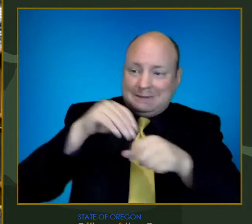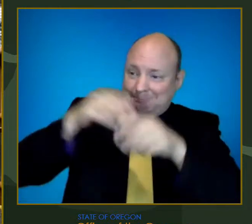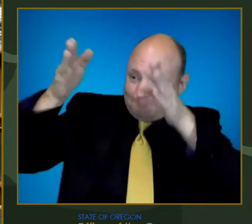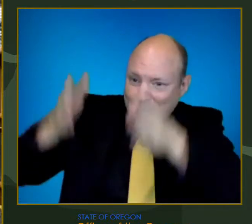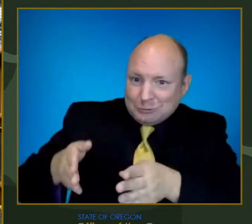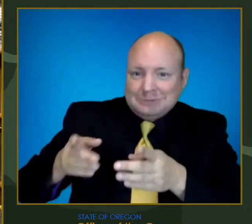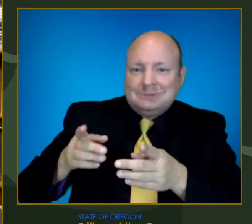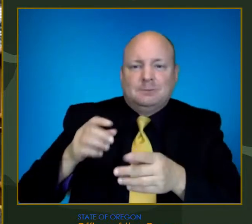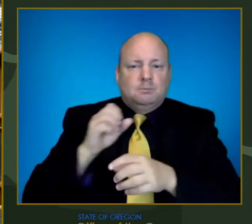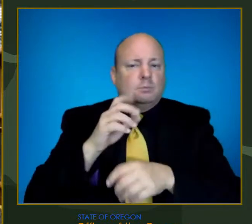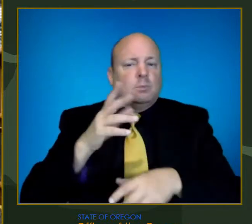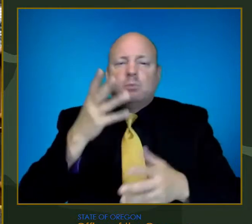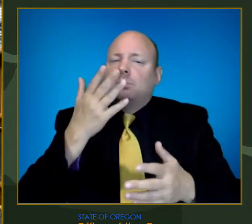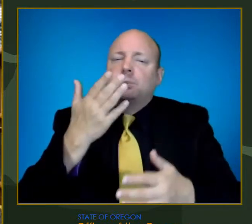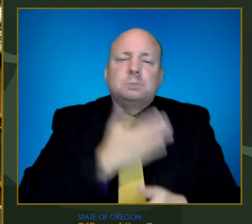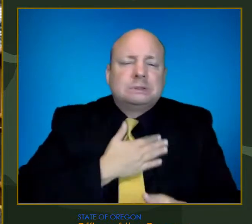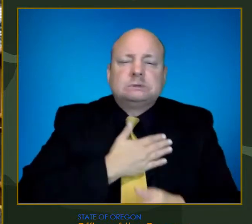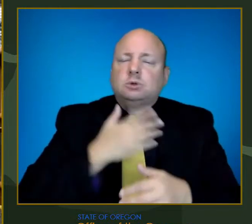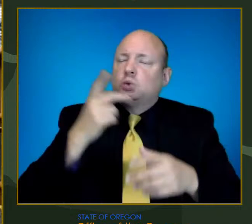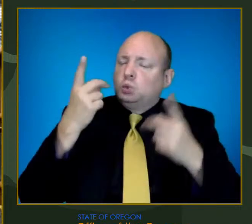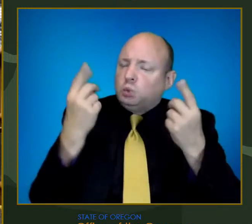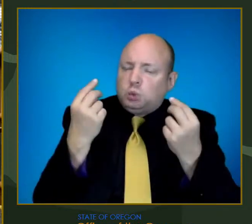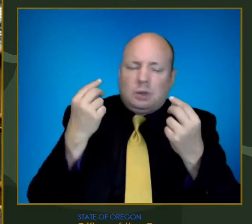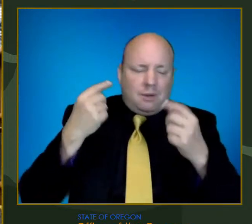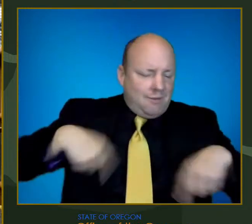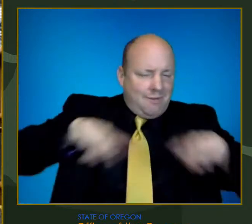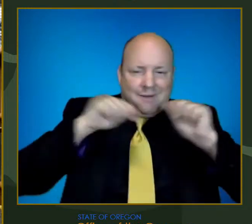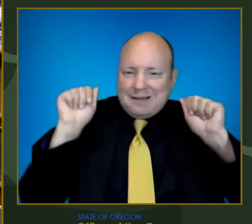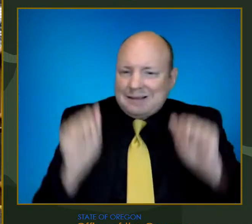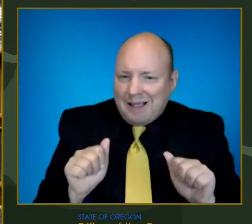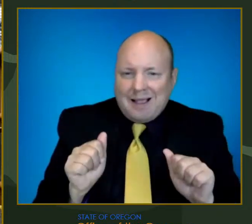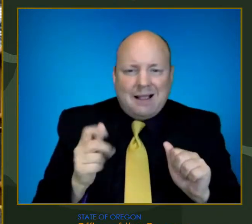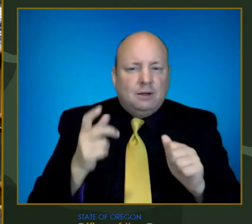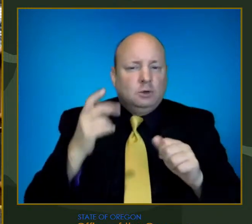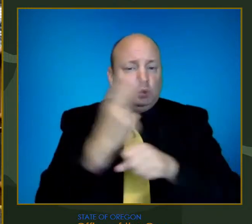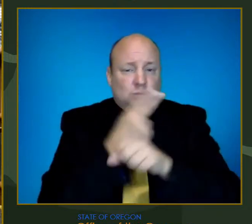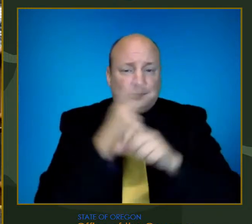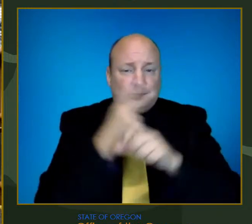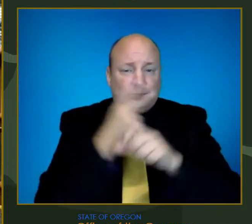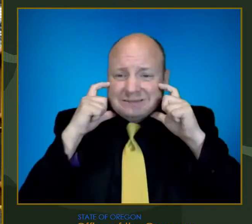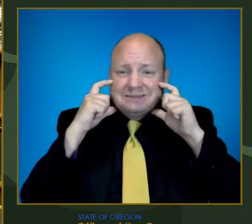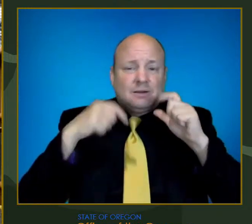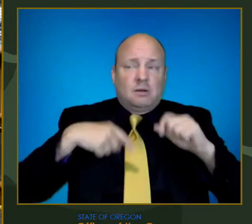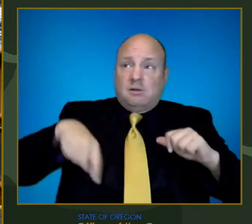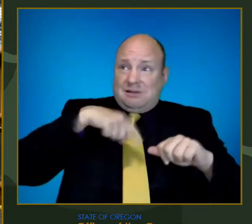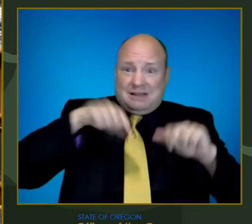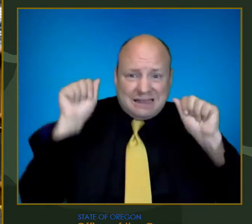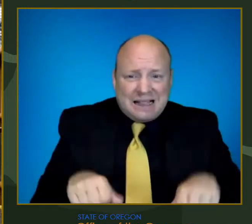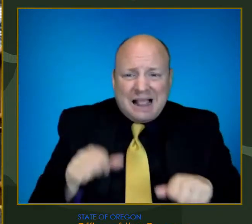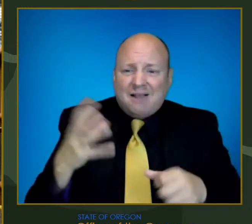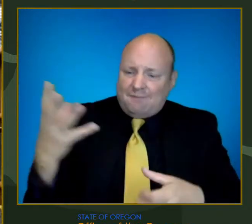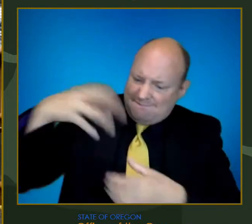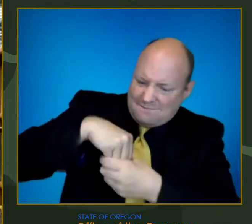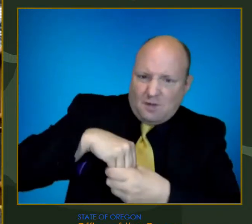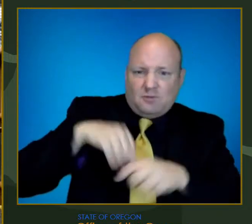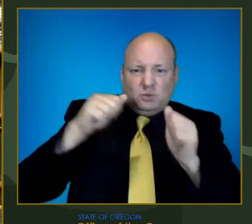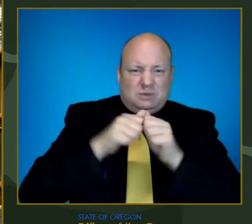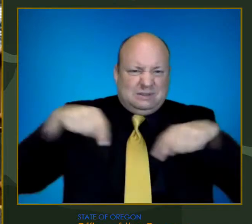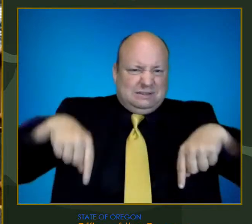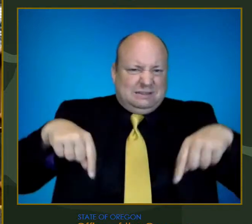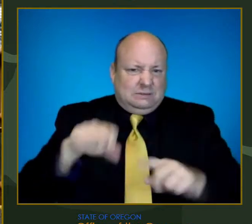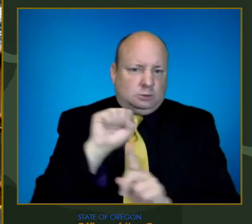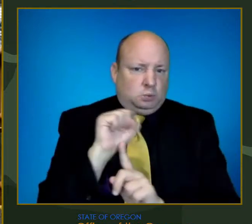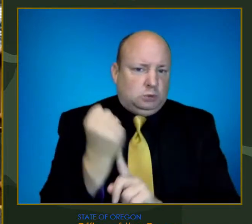and vaccinations for those who are eligible are a part of the picture. Our vaccinated individuals are